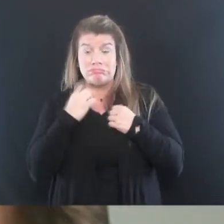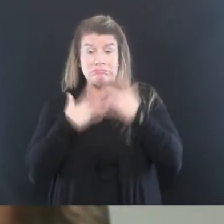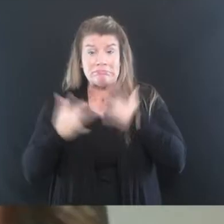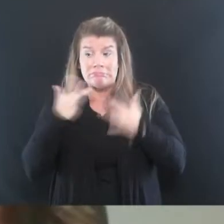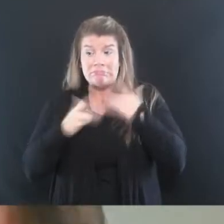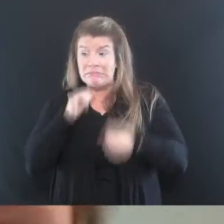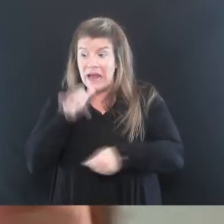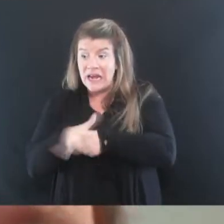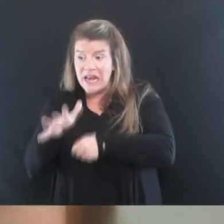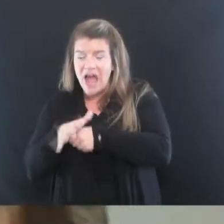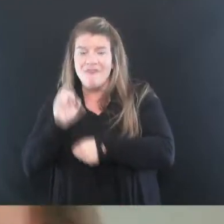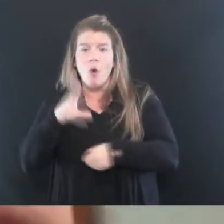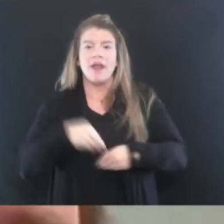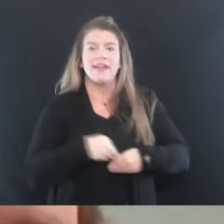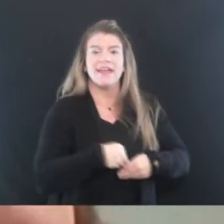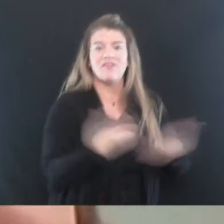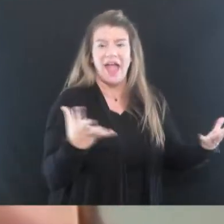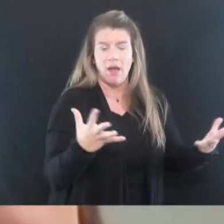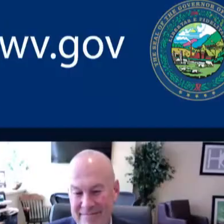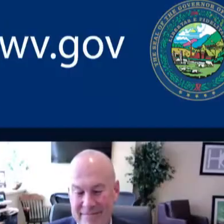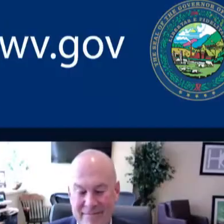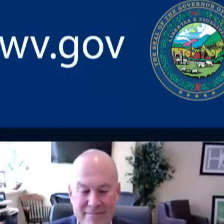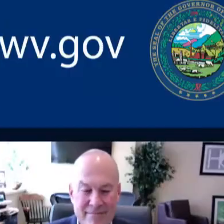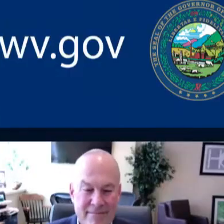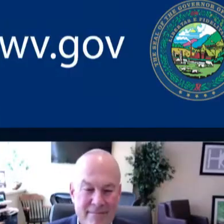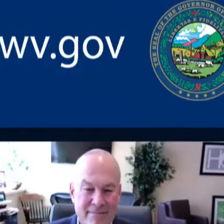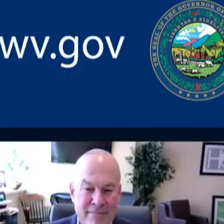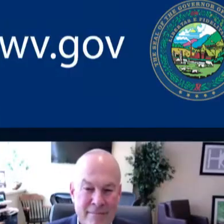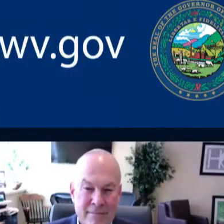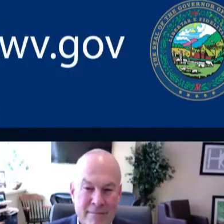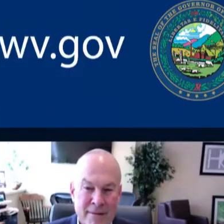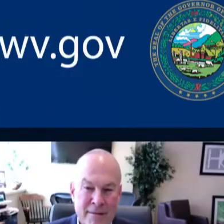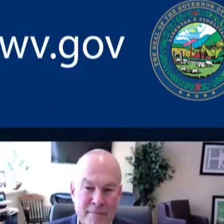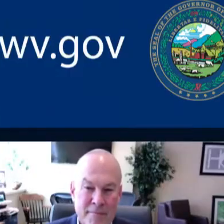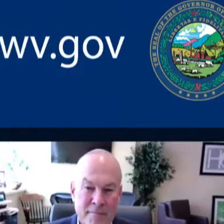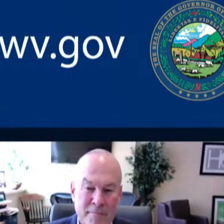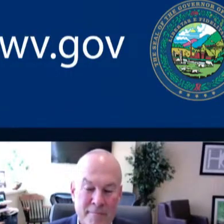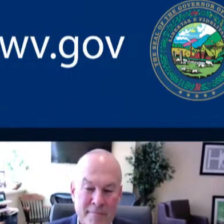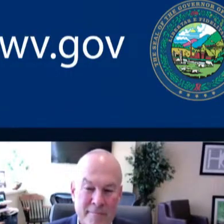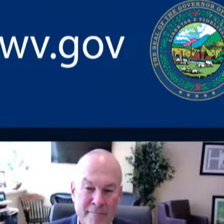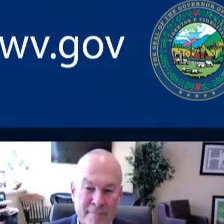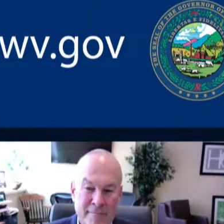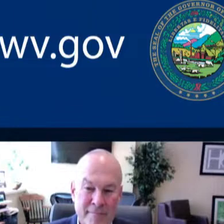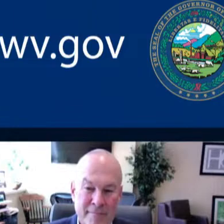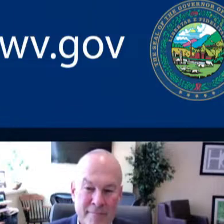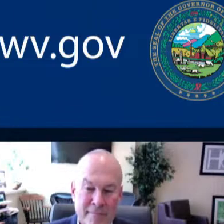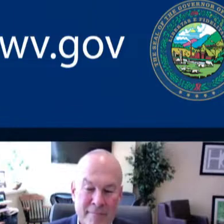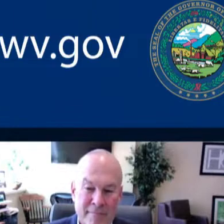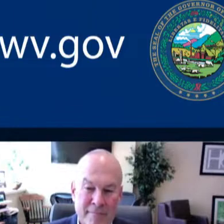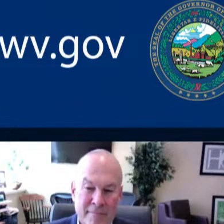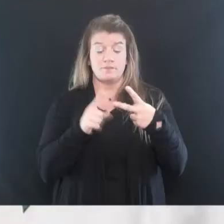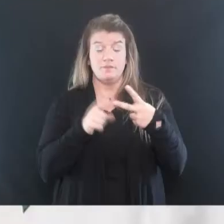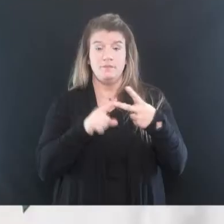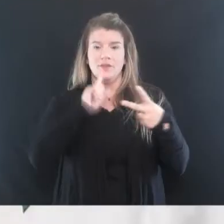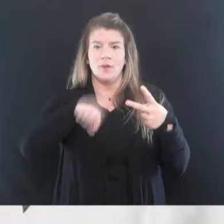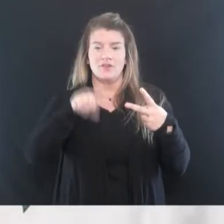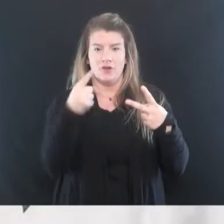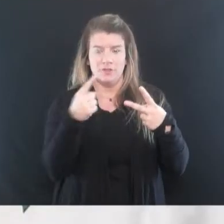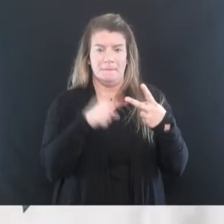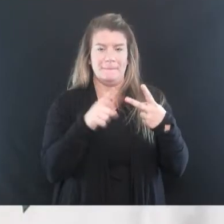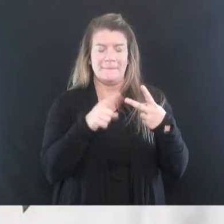the antibodies. Thank you. Well, Evan, let me do the last one, first.